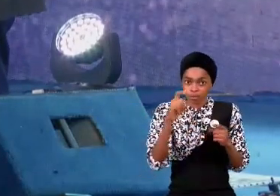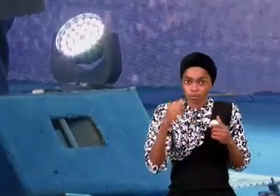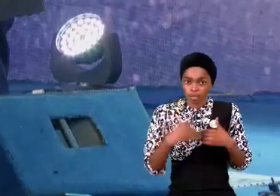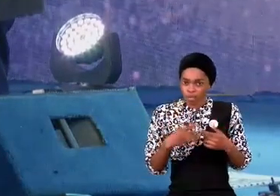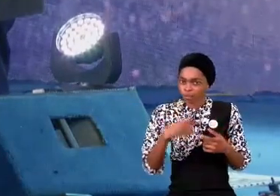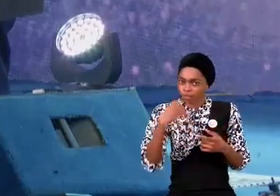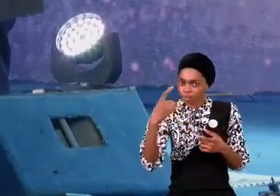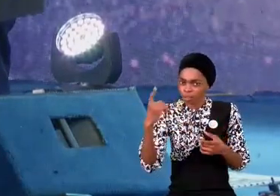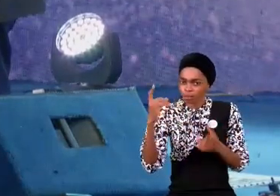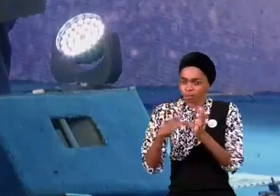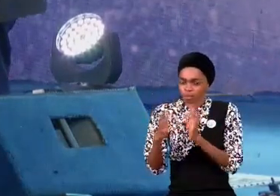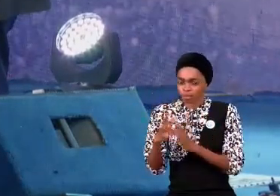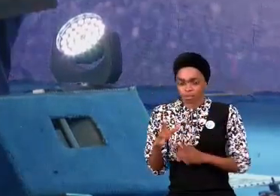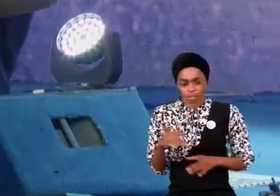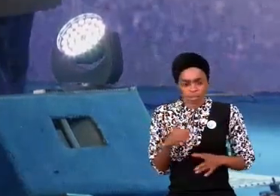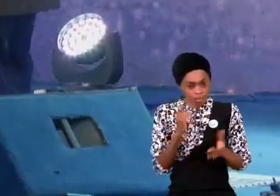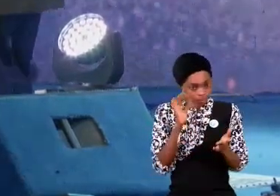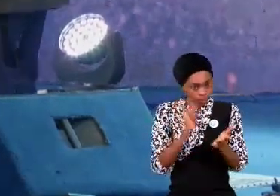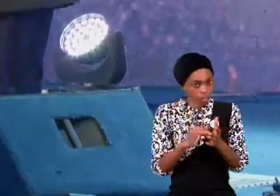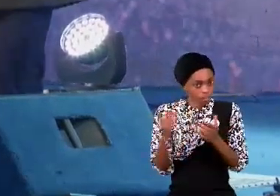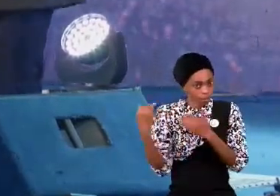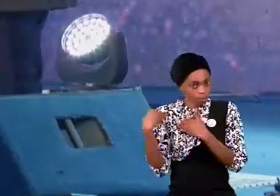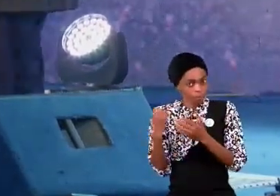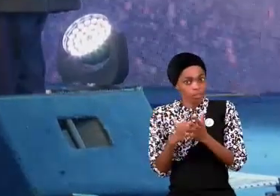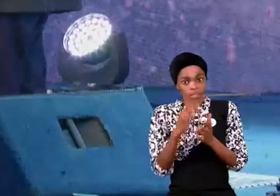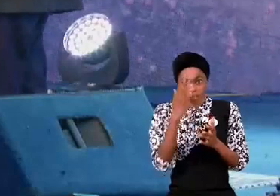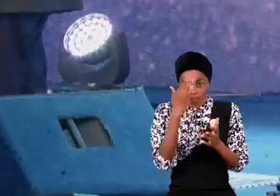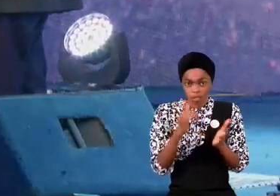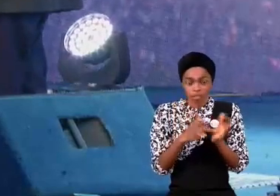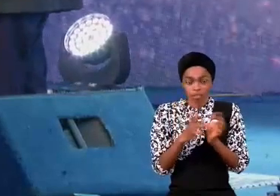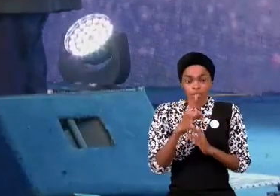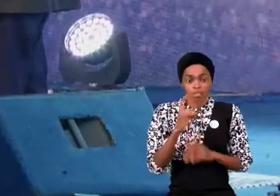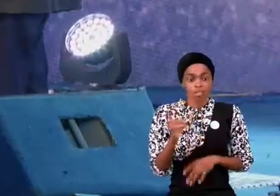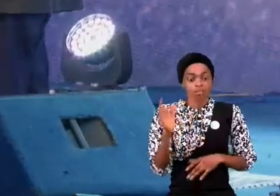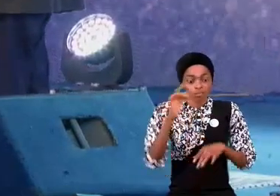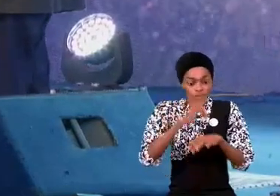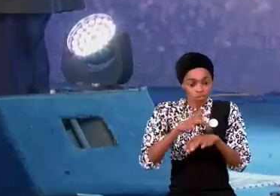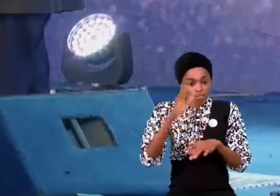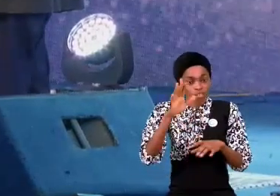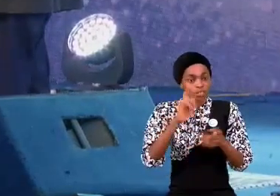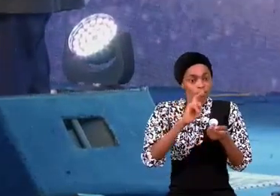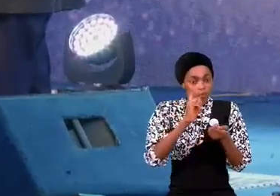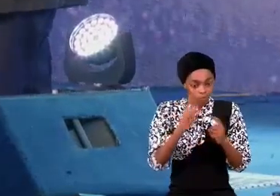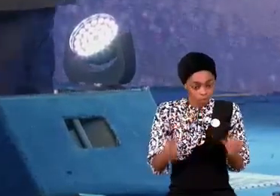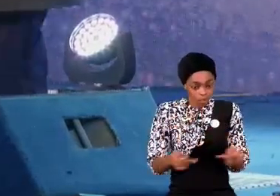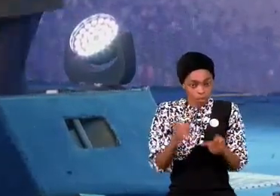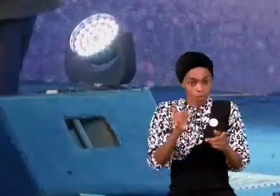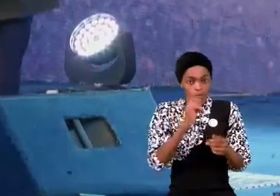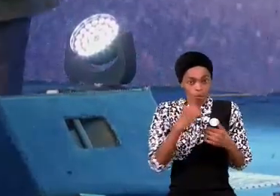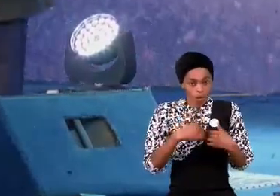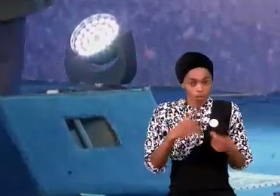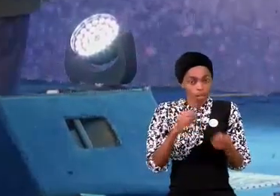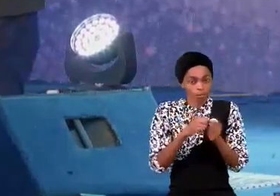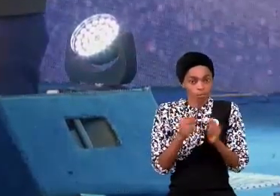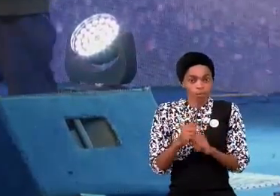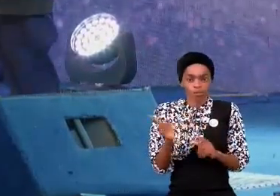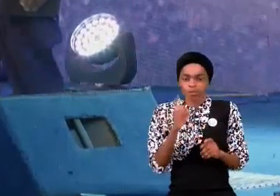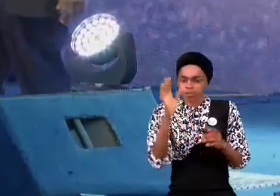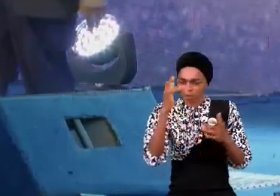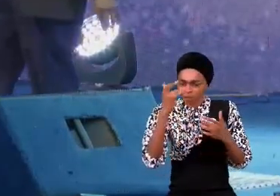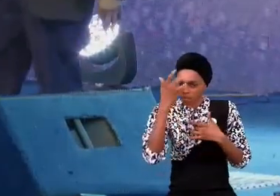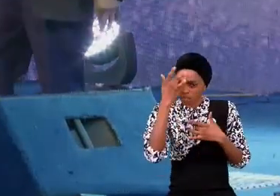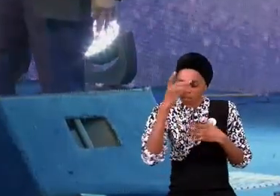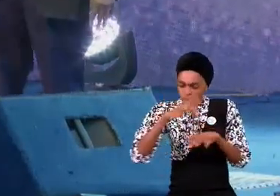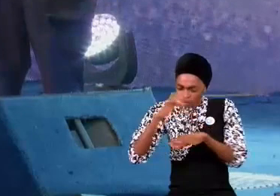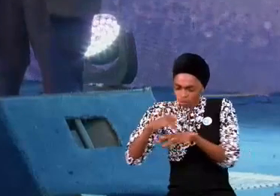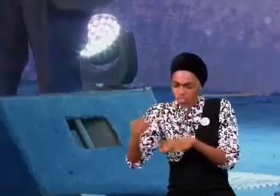you have the problem. Where is the sickness? Touch the place where you have the suffering. And when you touch it and you